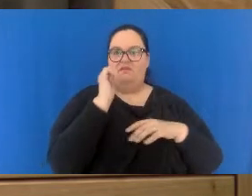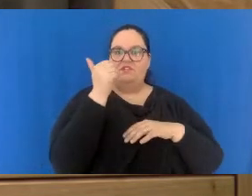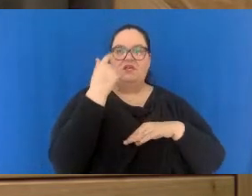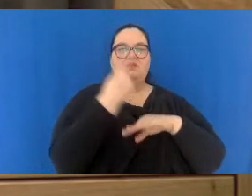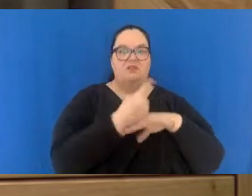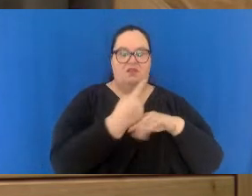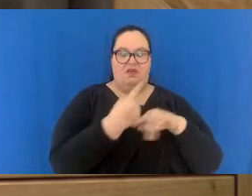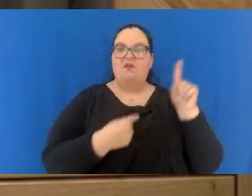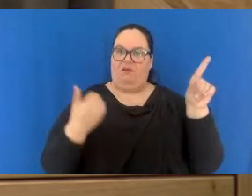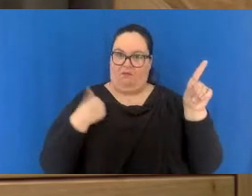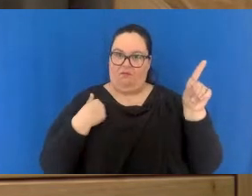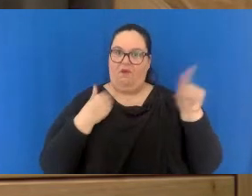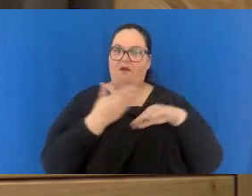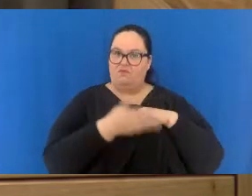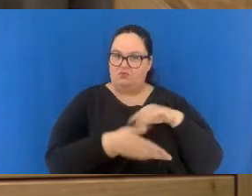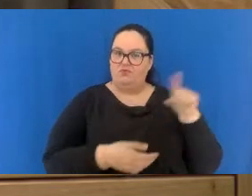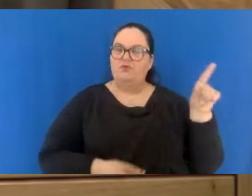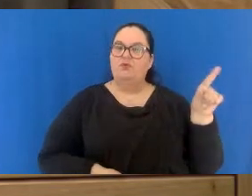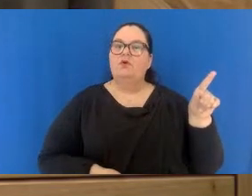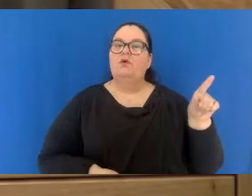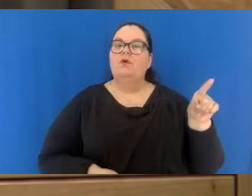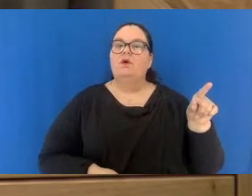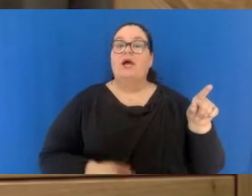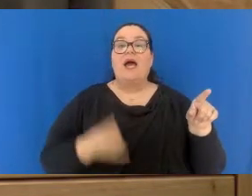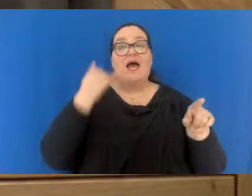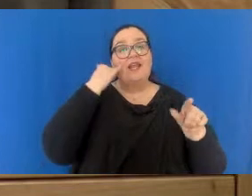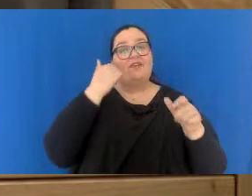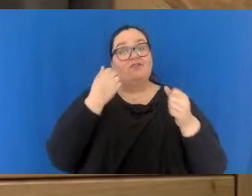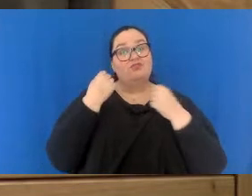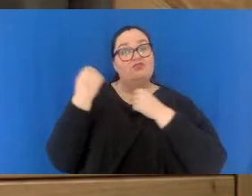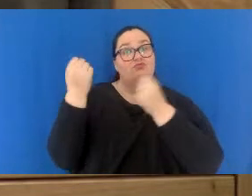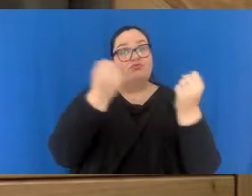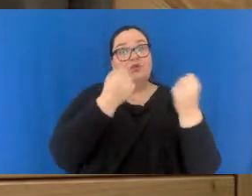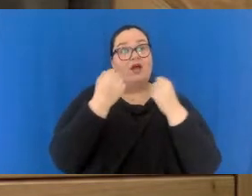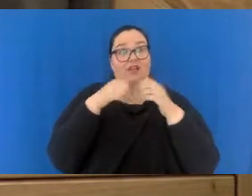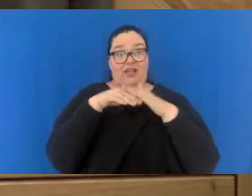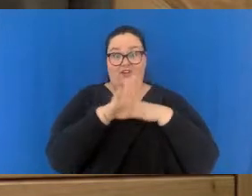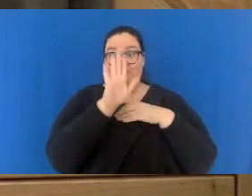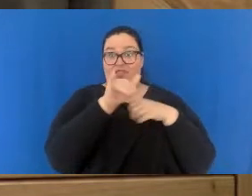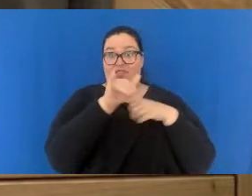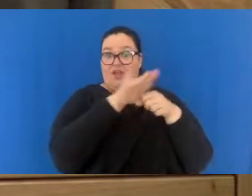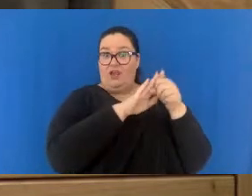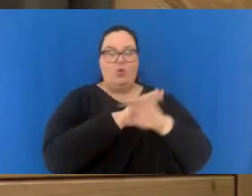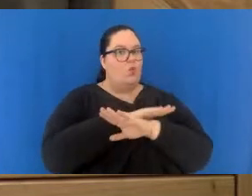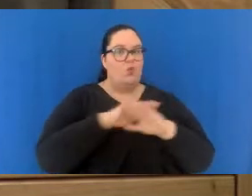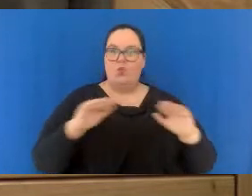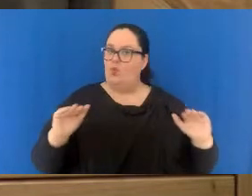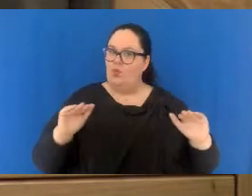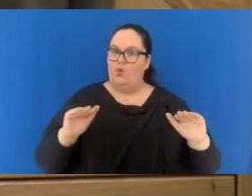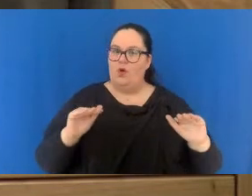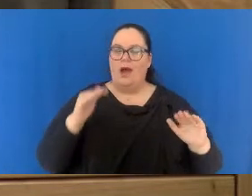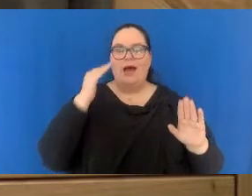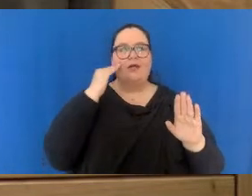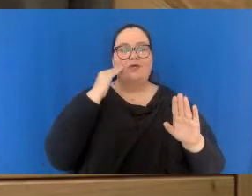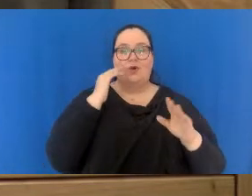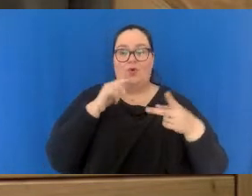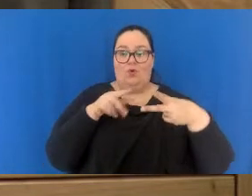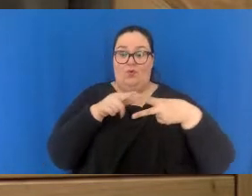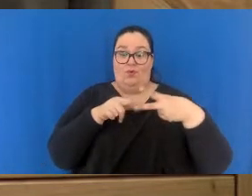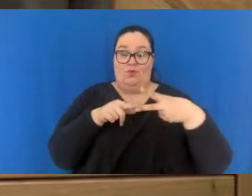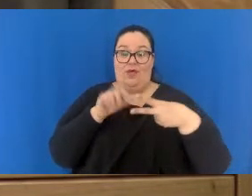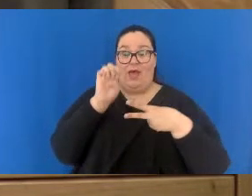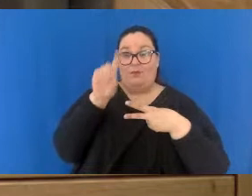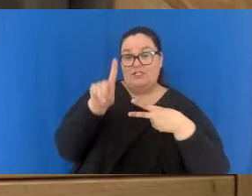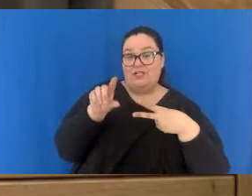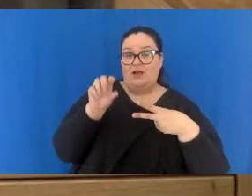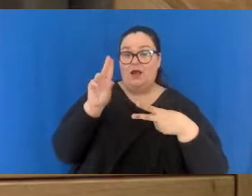permitted. I understand that going into lockdown will be incredibly difficult for residents of the impacted area. But